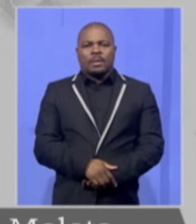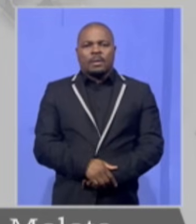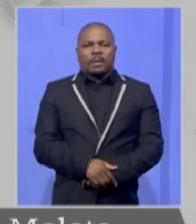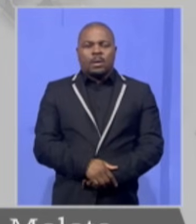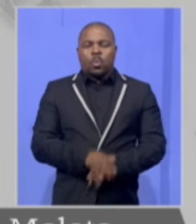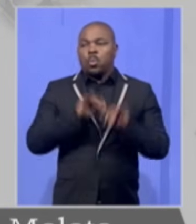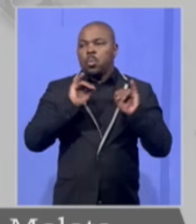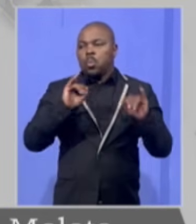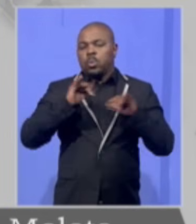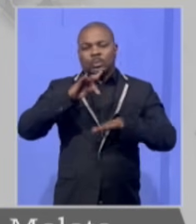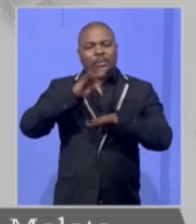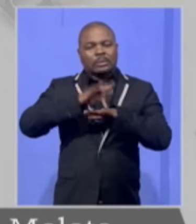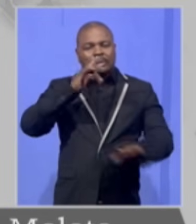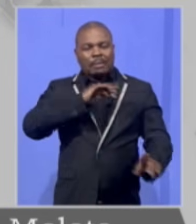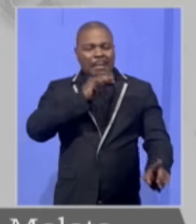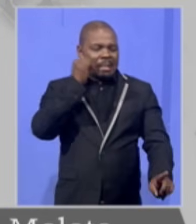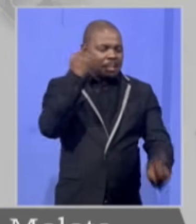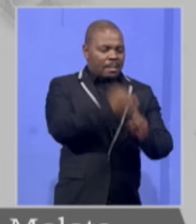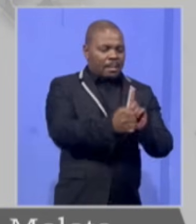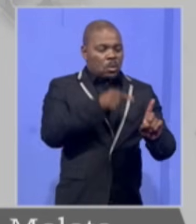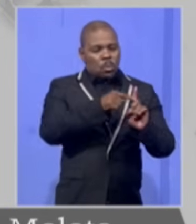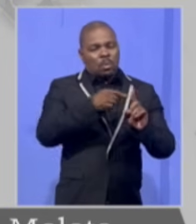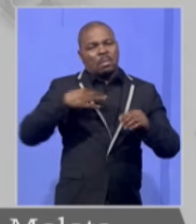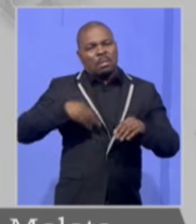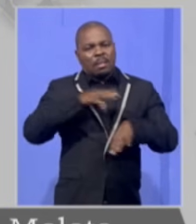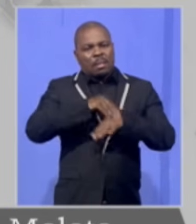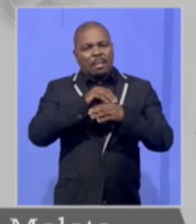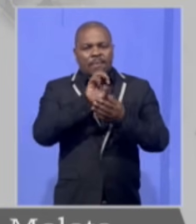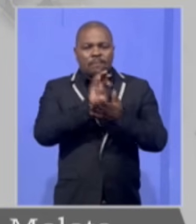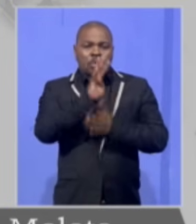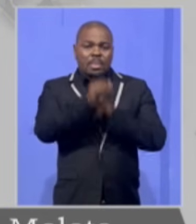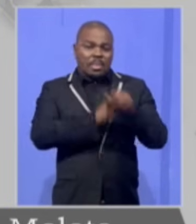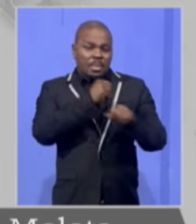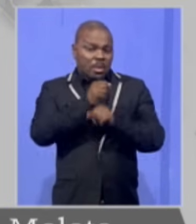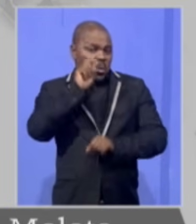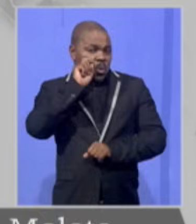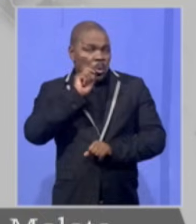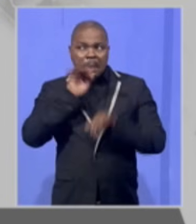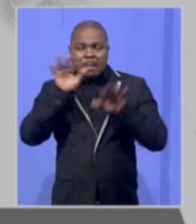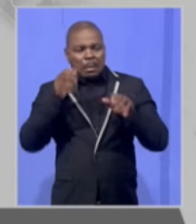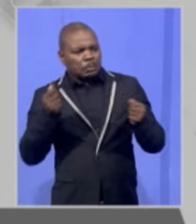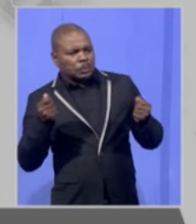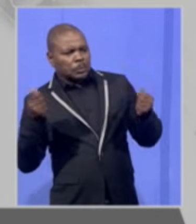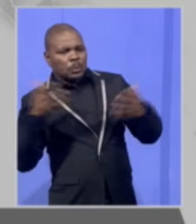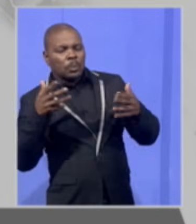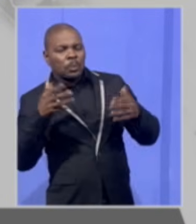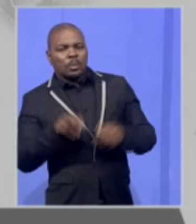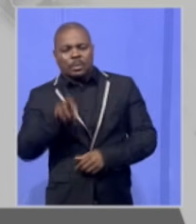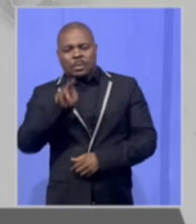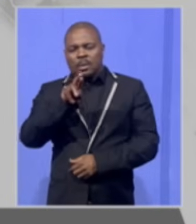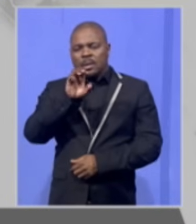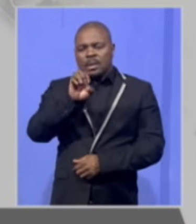Polao e masisi ya Setswana wa dingwaga di le 14 e santse e thusitse batho ba le bantsi. Re botile moloto o ne a tlhabiwa ka